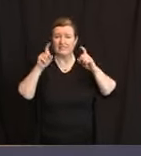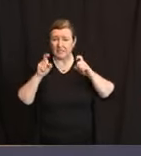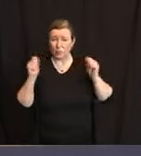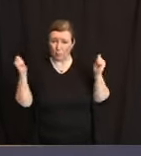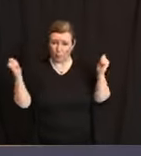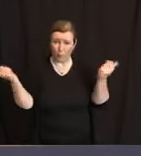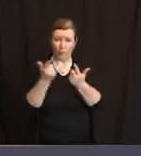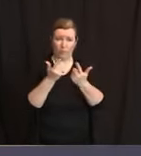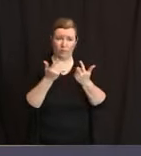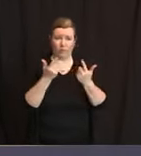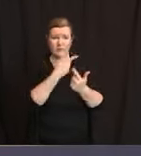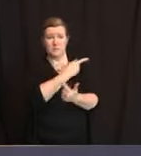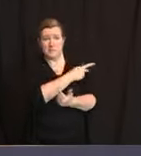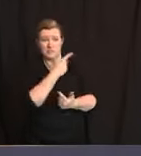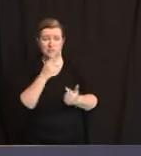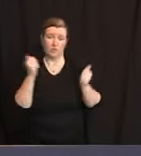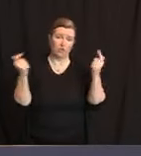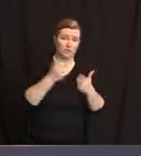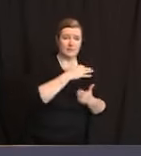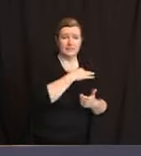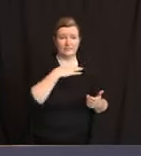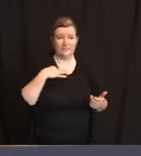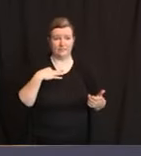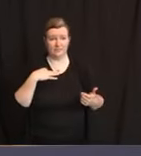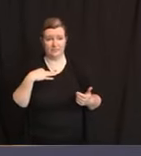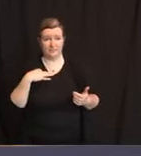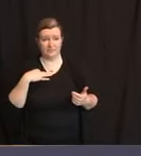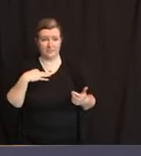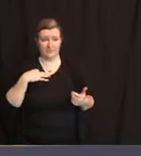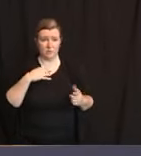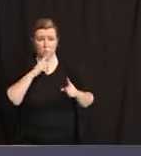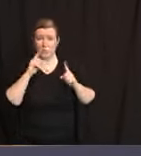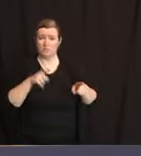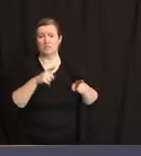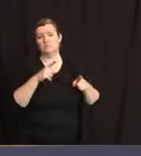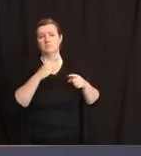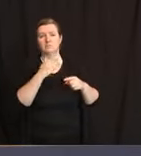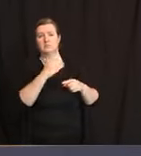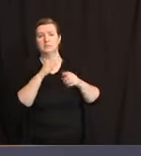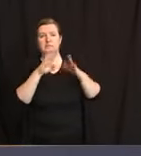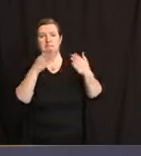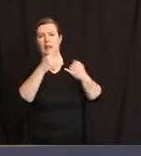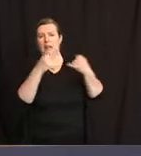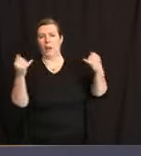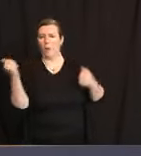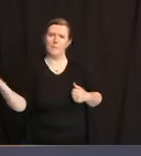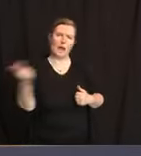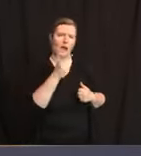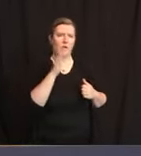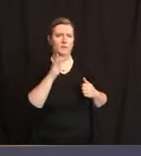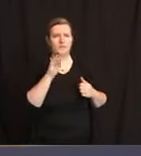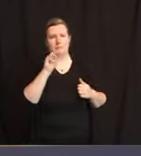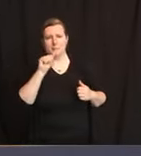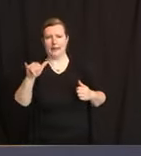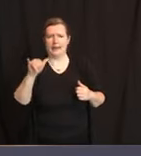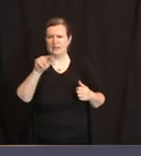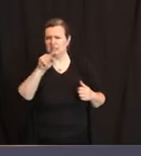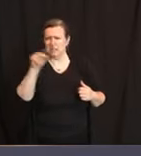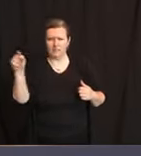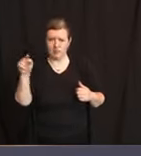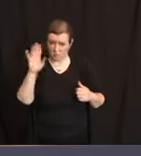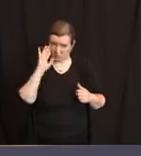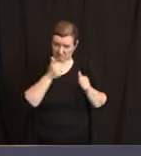set? If so, what gives you that confidence? And lawmakers from both parties have called for hearings into the state's response to long-term care